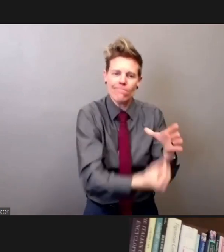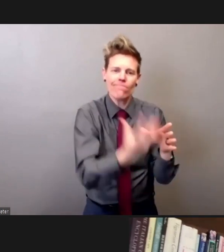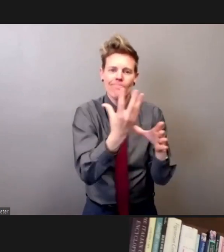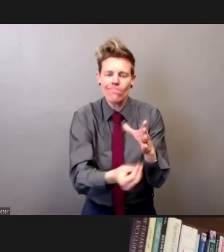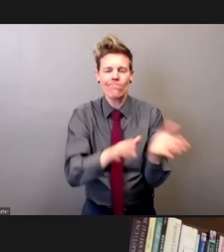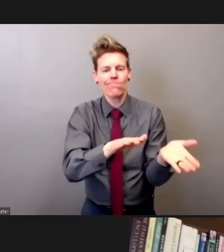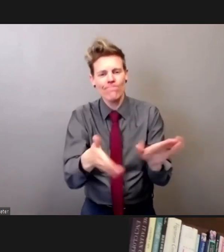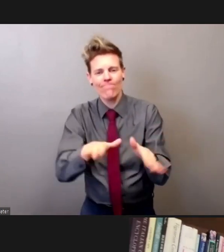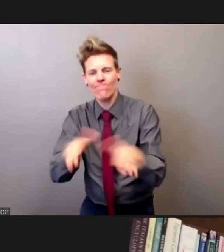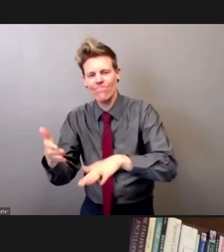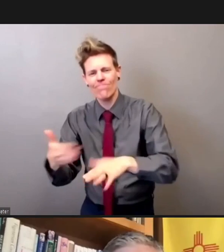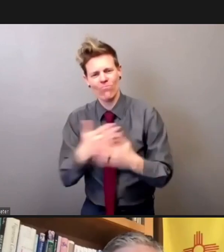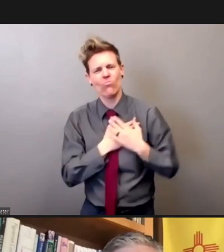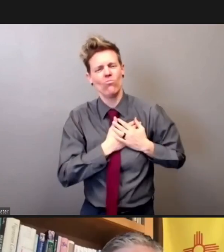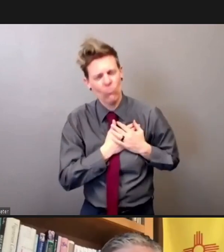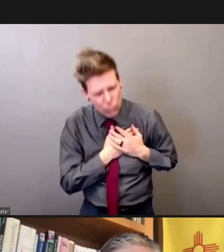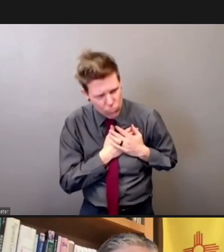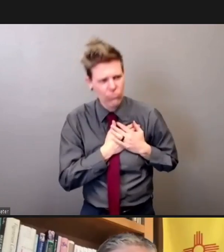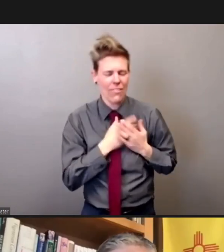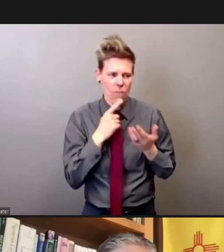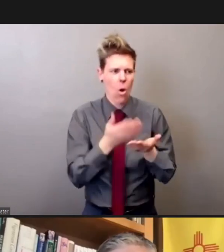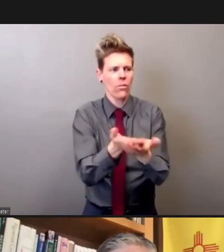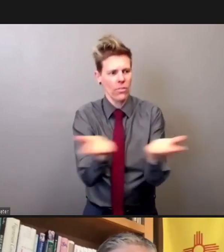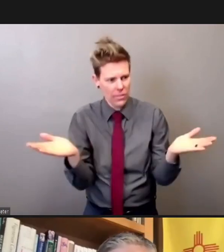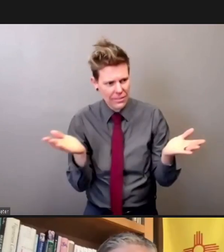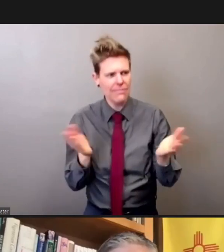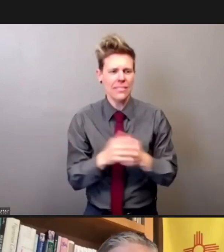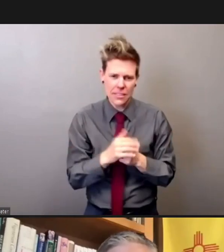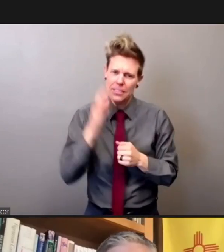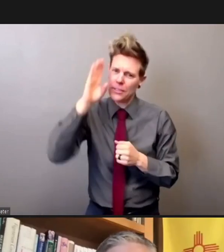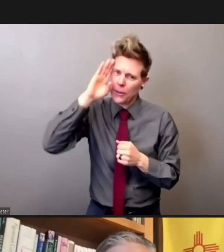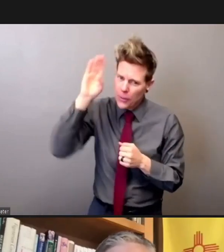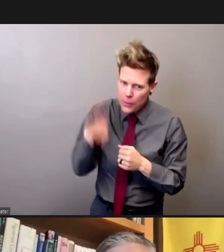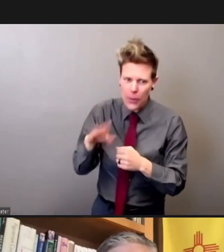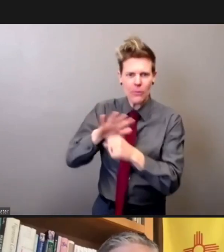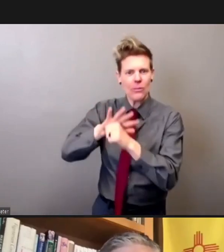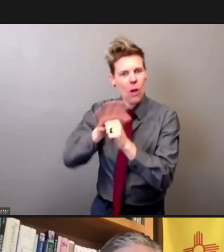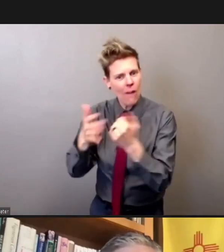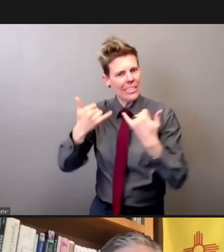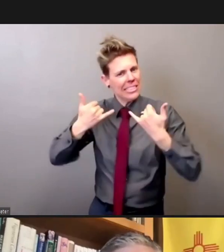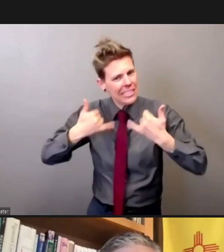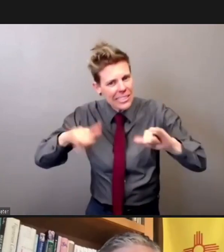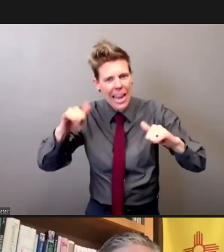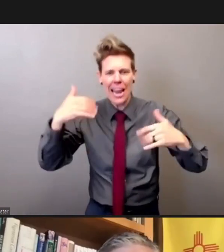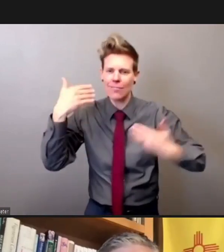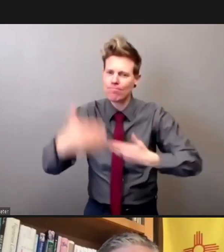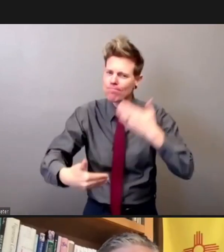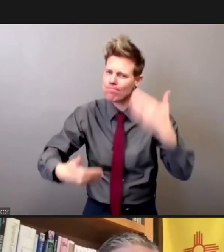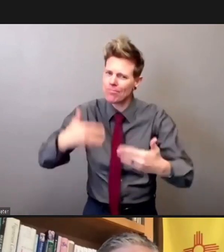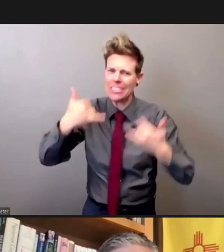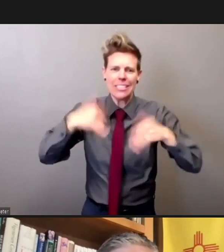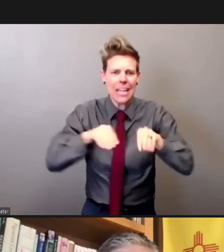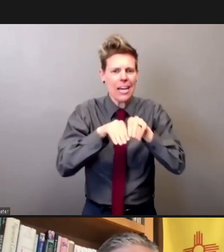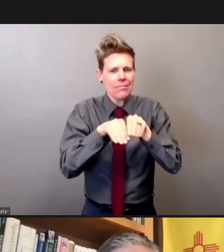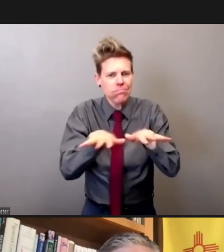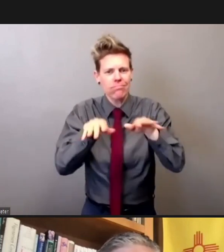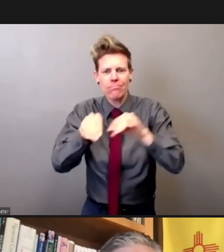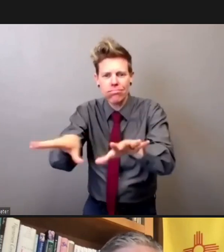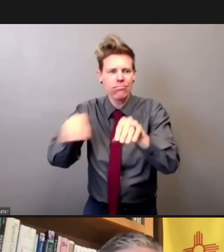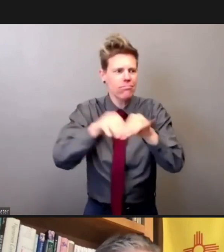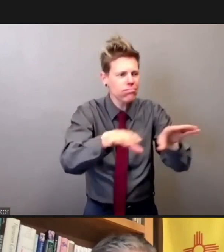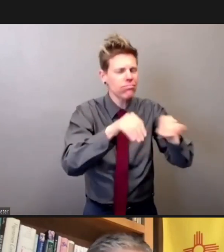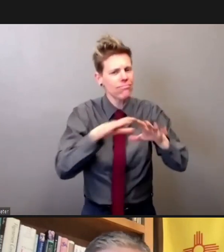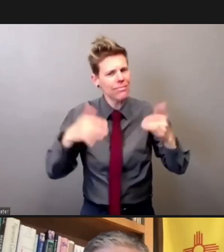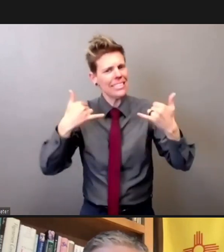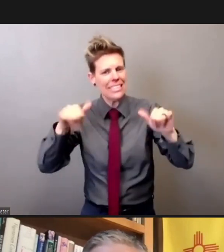directly, but we do want to know that this is still, even though we've got good news to share today, a deadly virus that will live among us,